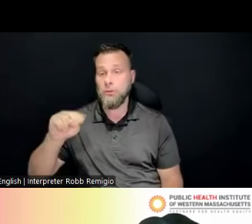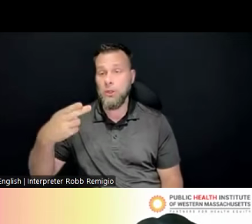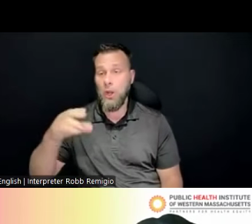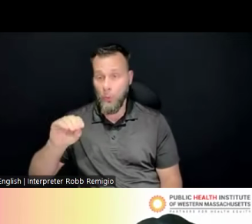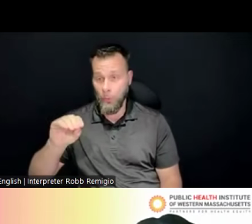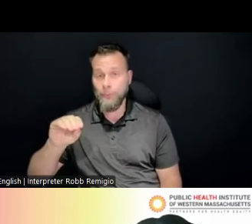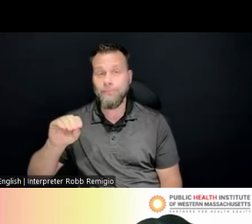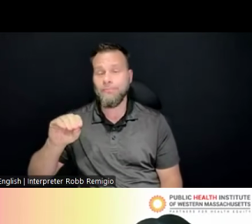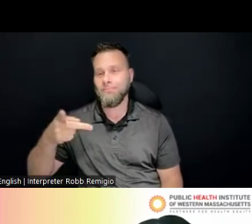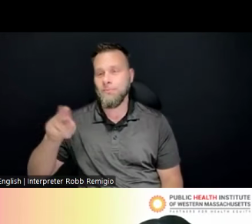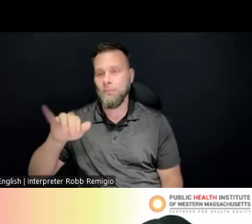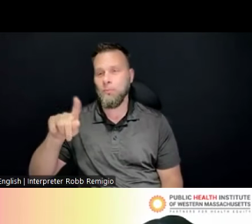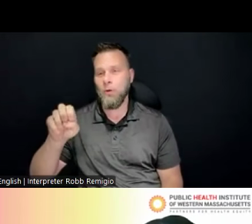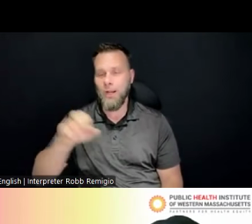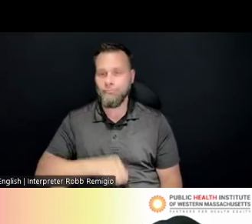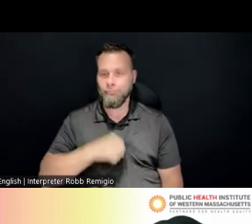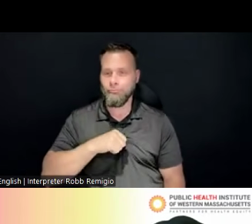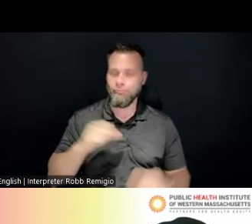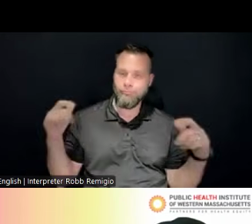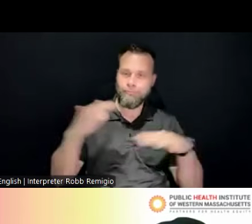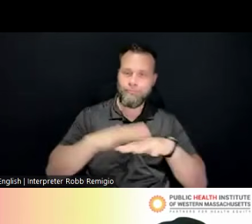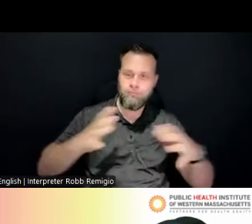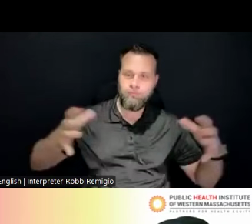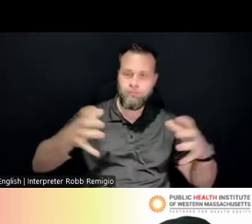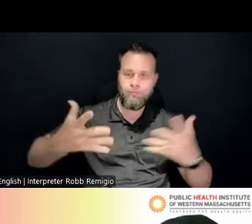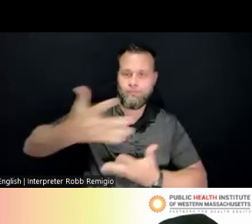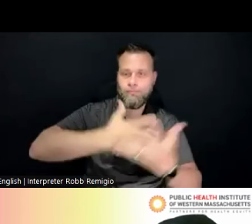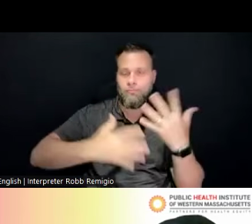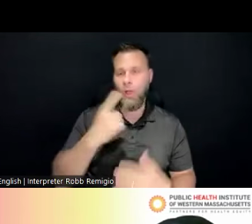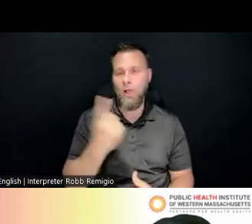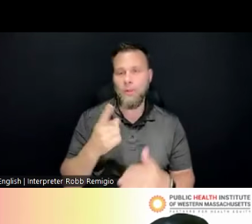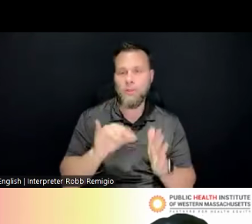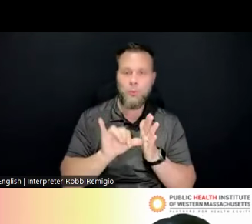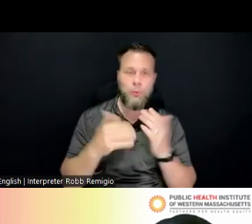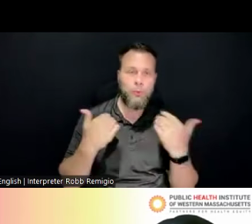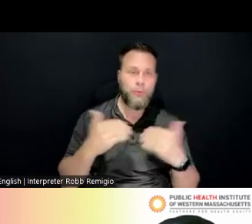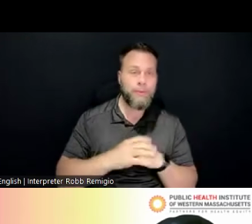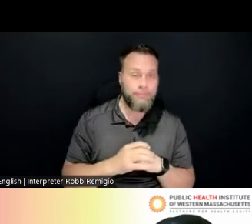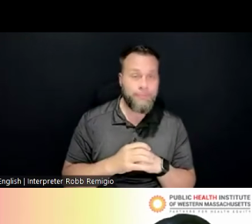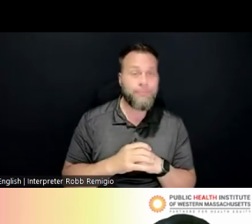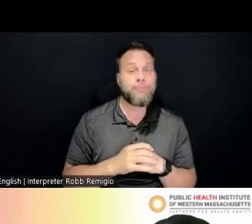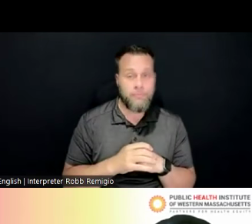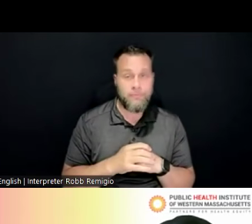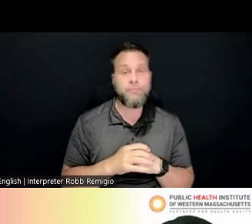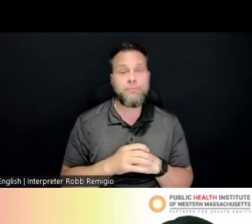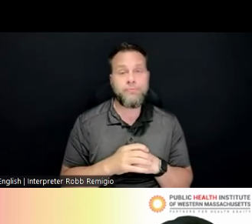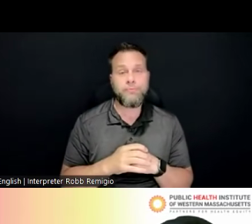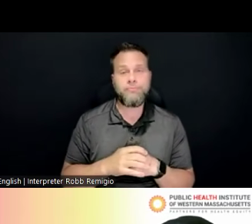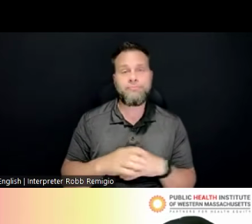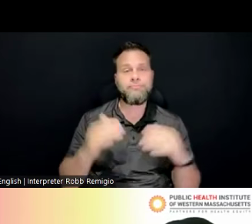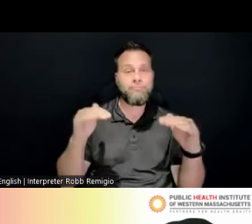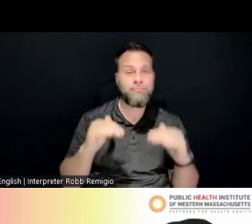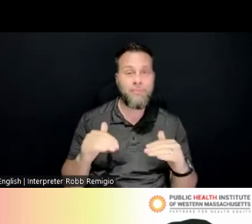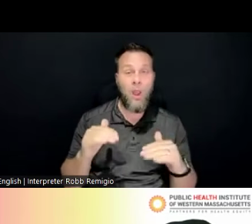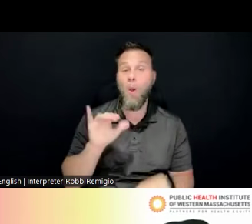County, but NoHo Pride is always a highlight. Concerts at Titus Sparrow Park, the beach, love